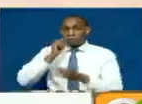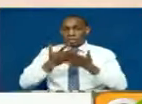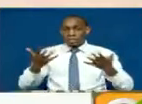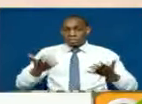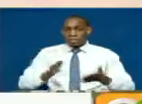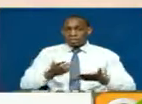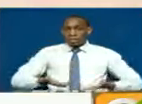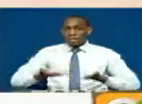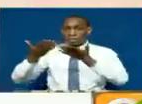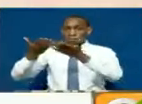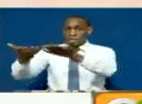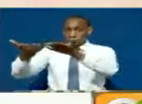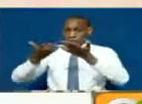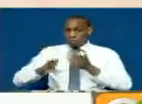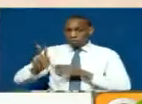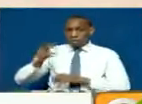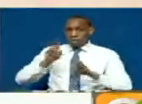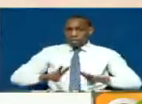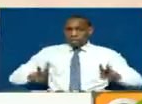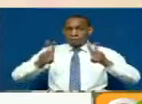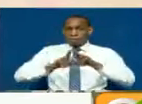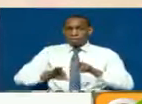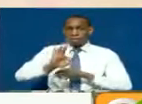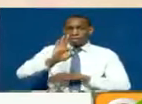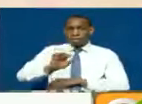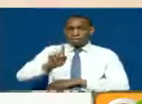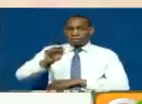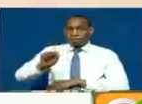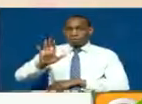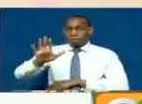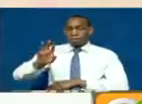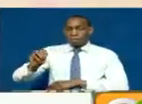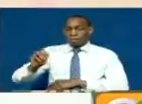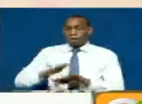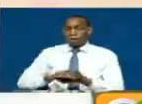goods exported to Kenya at a value of £31.5 million.